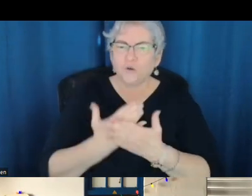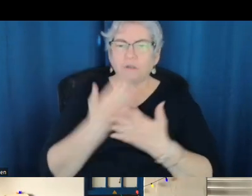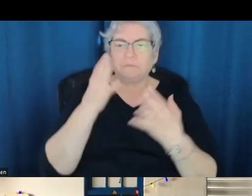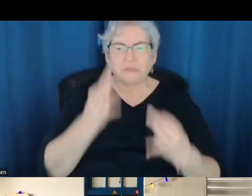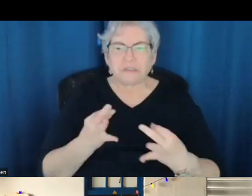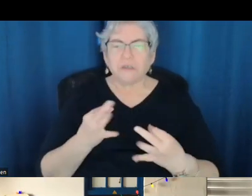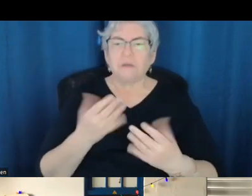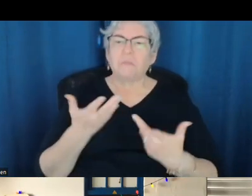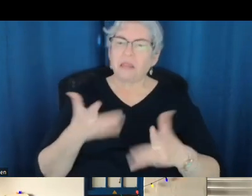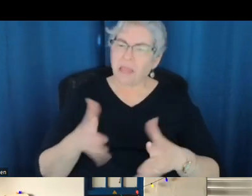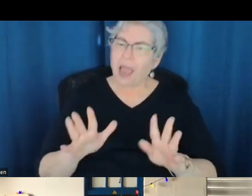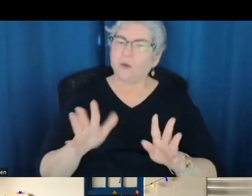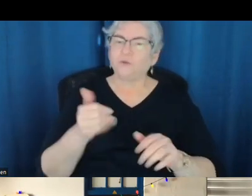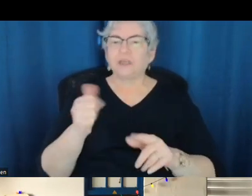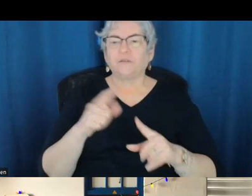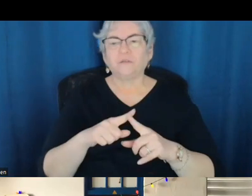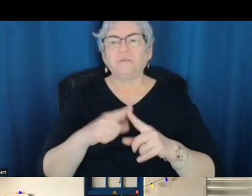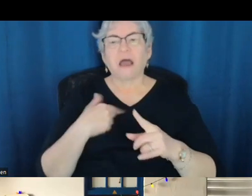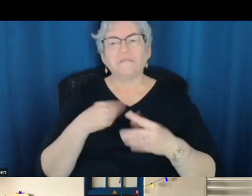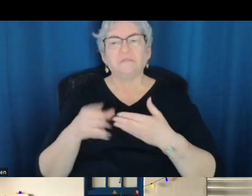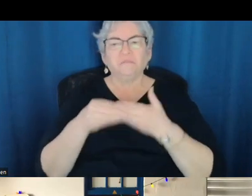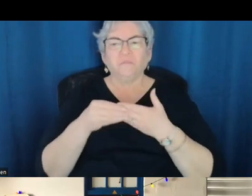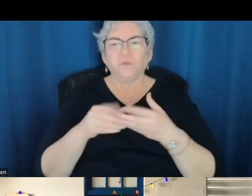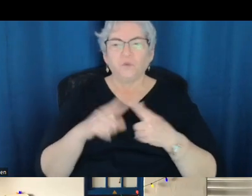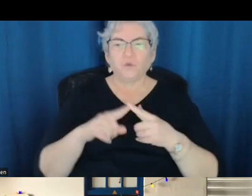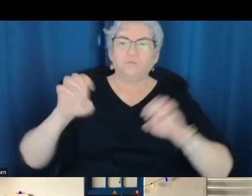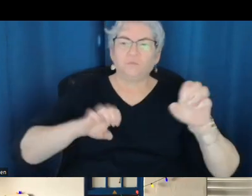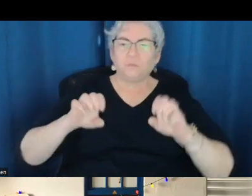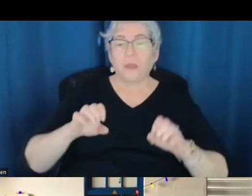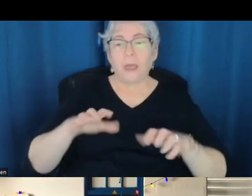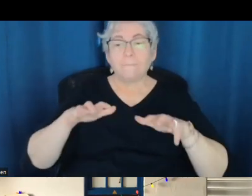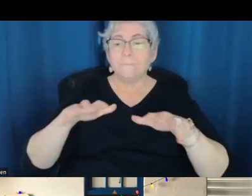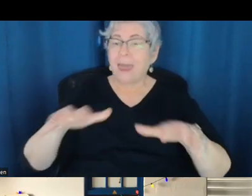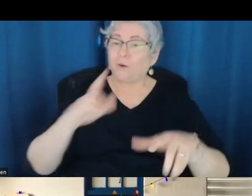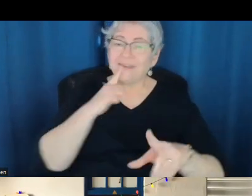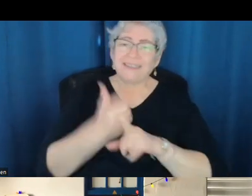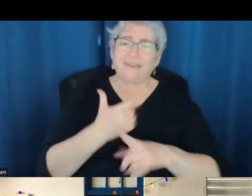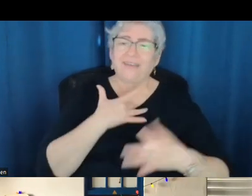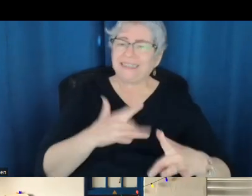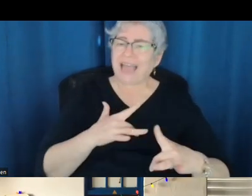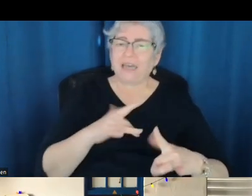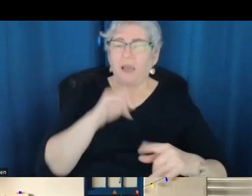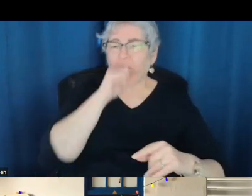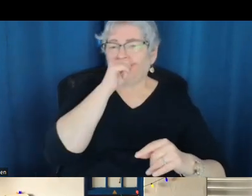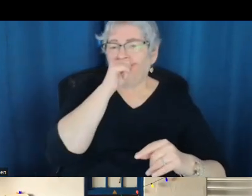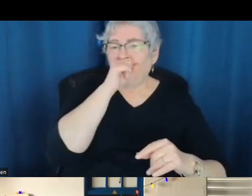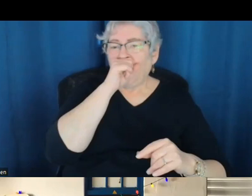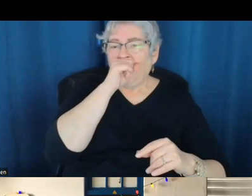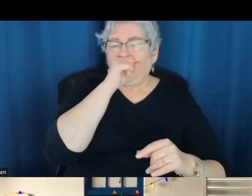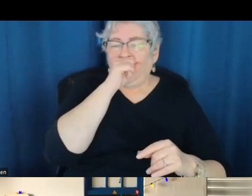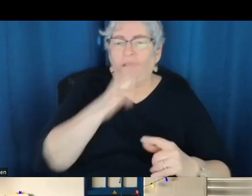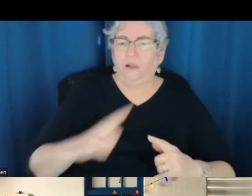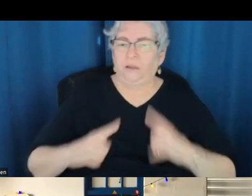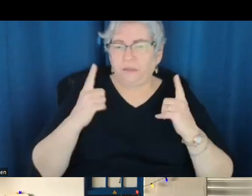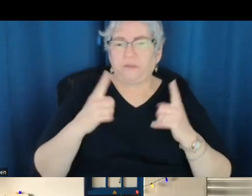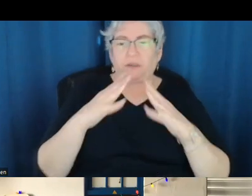allow yourself the freedom to experiment. Meadows are dynamic living systems. Give your creations time to reveal